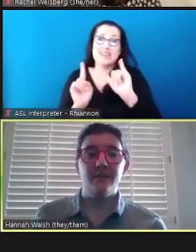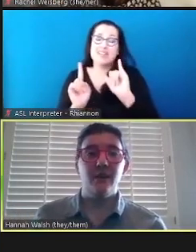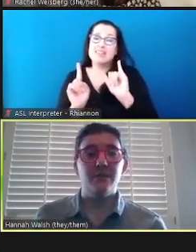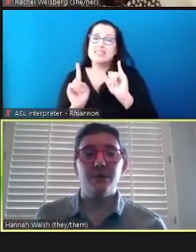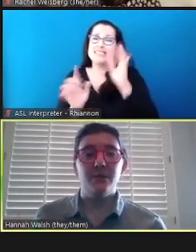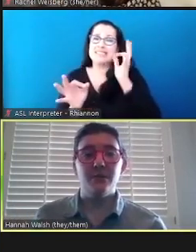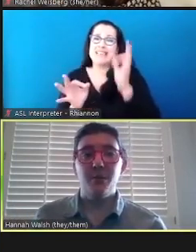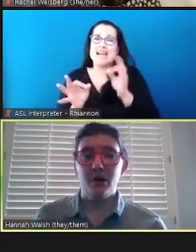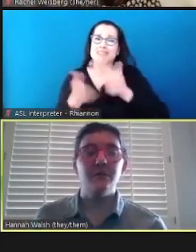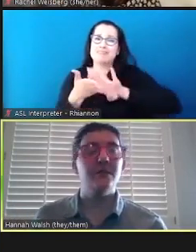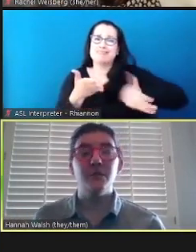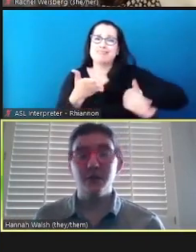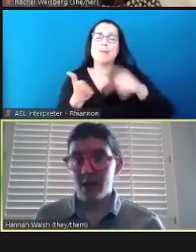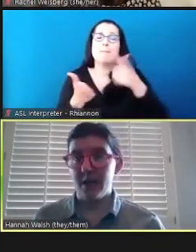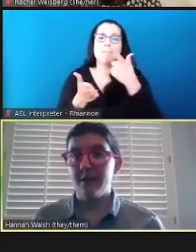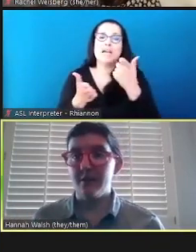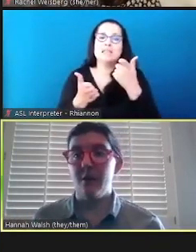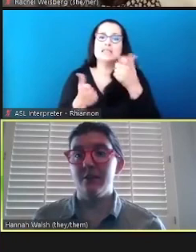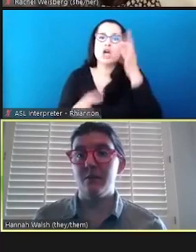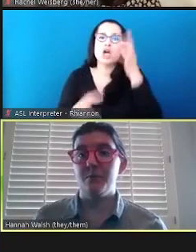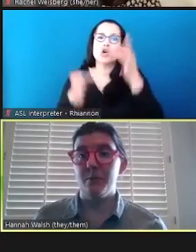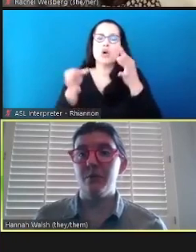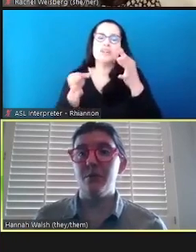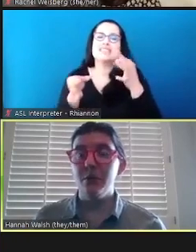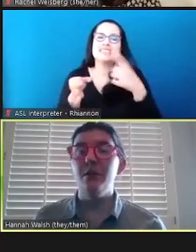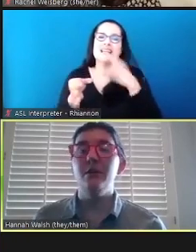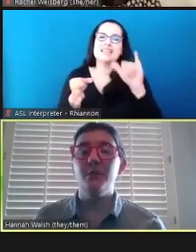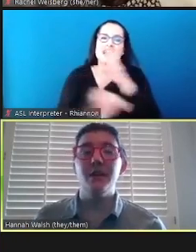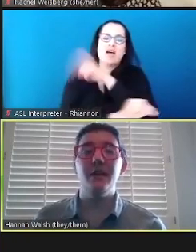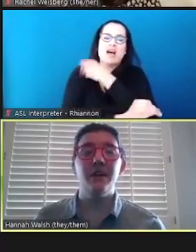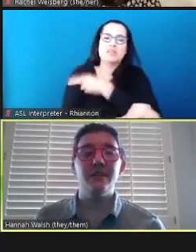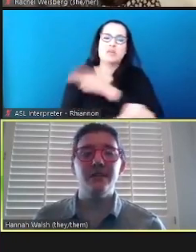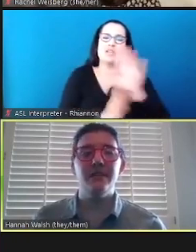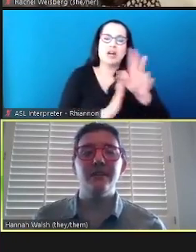this hospital's policy was fine and that the hospital could